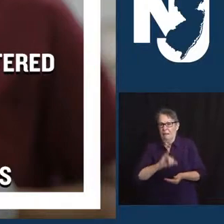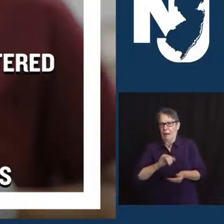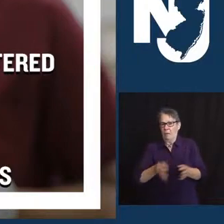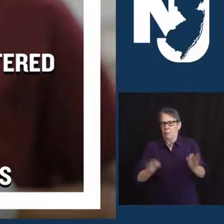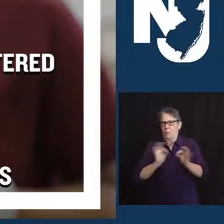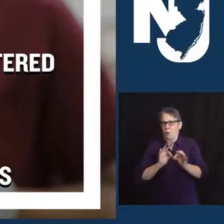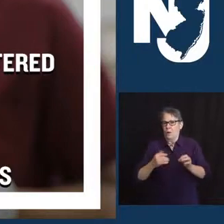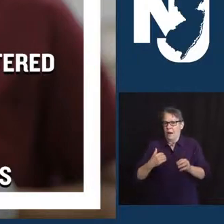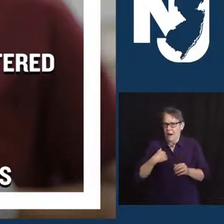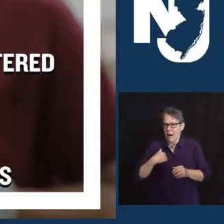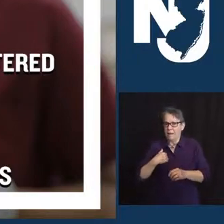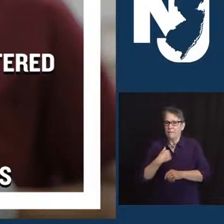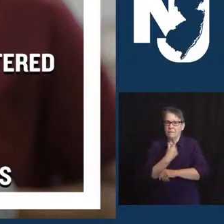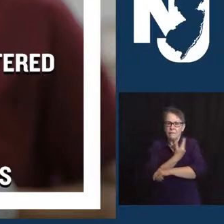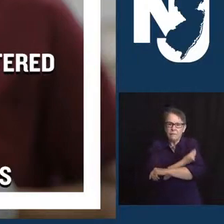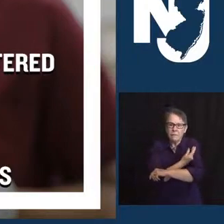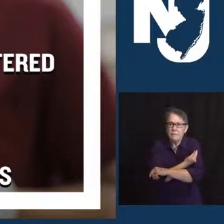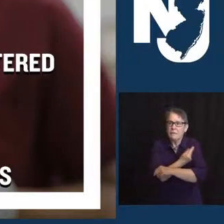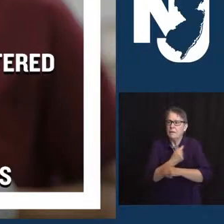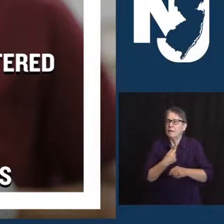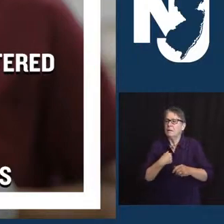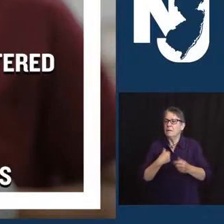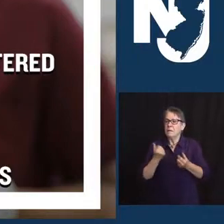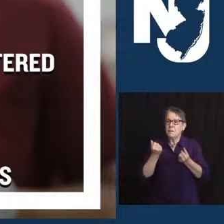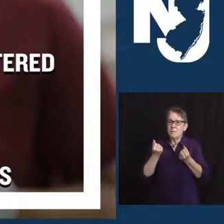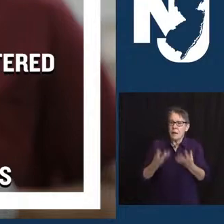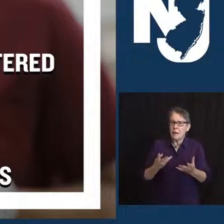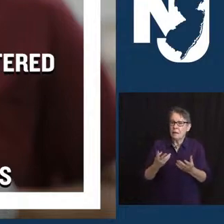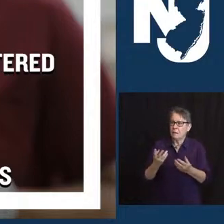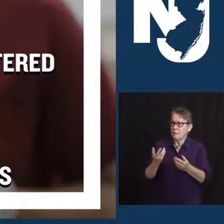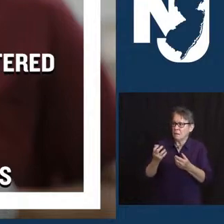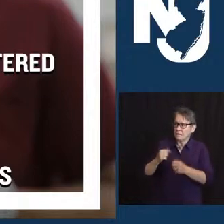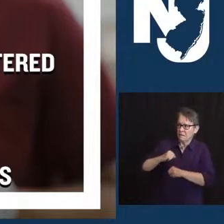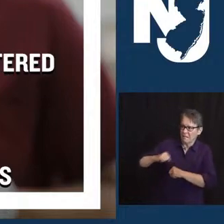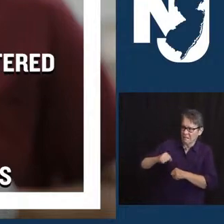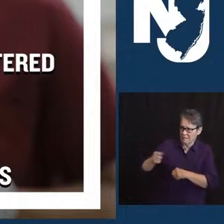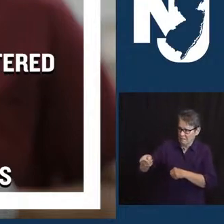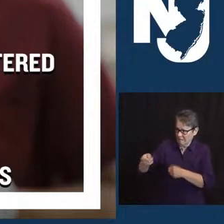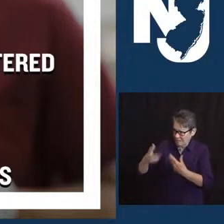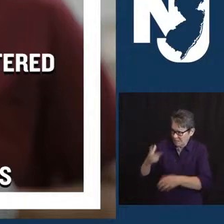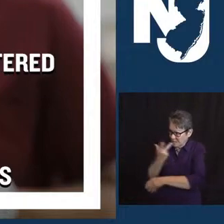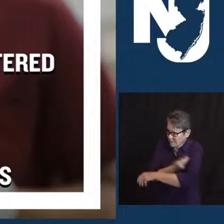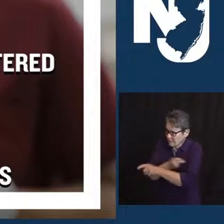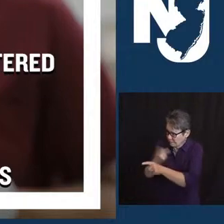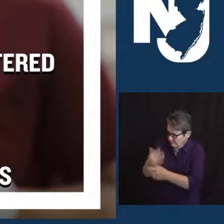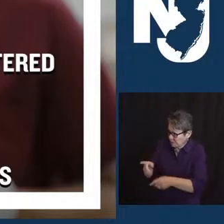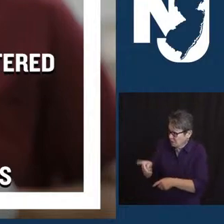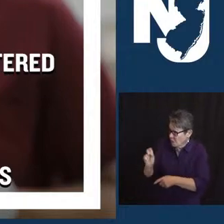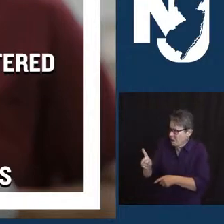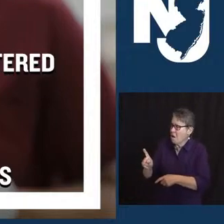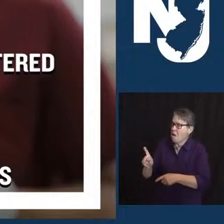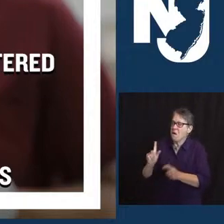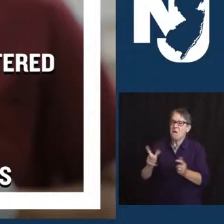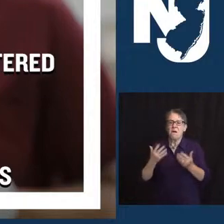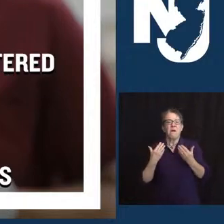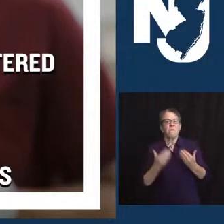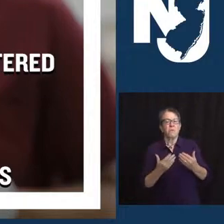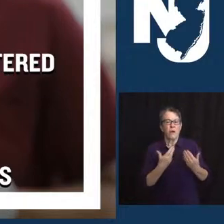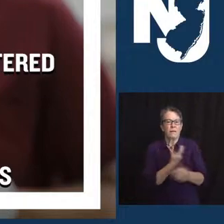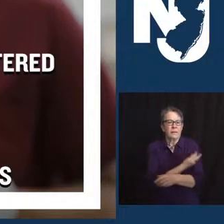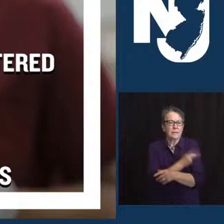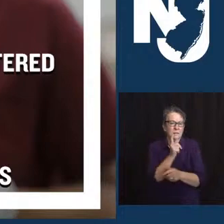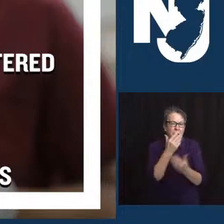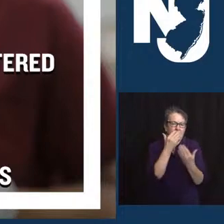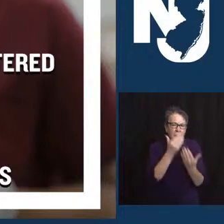for those around you. I'll give you a couple of rankings. We're not patting ourselves on the back, and this is a journey that is not yet